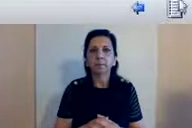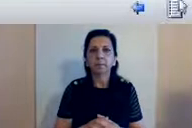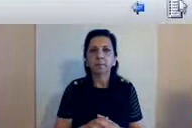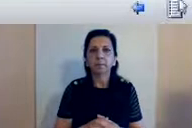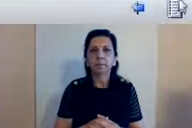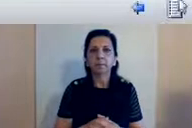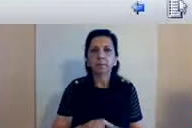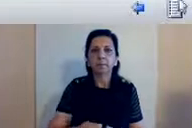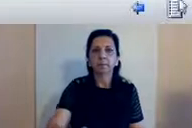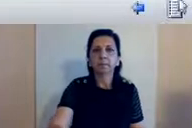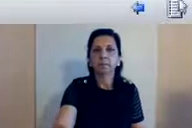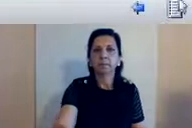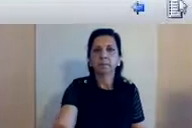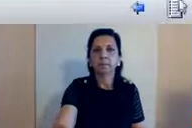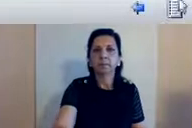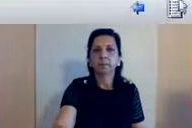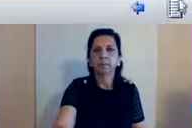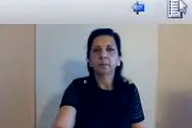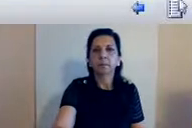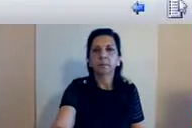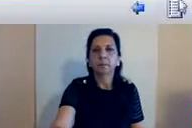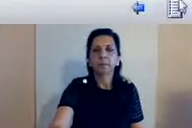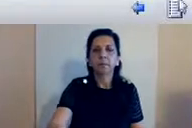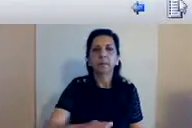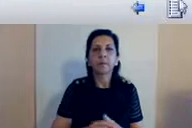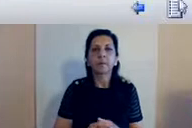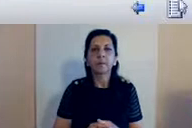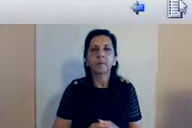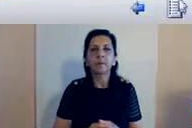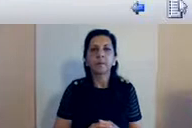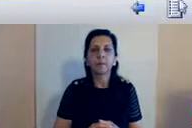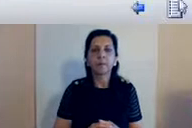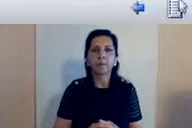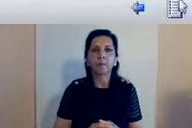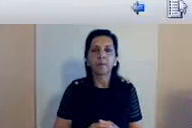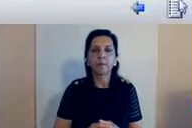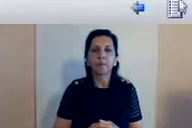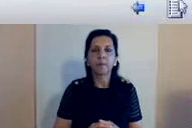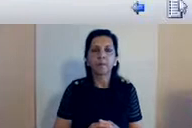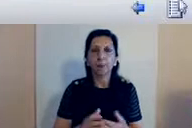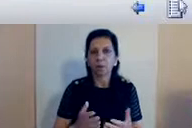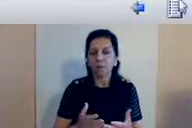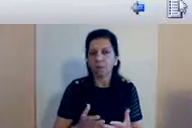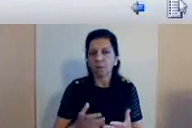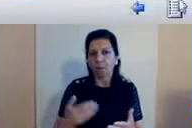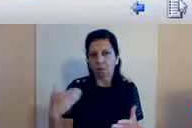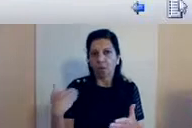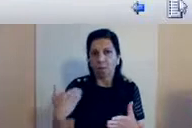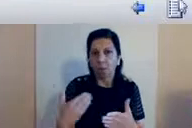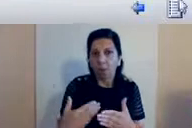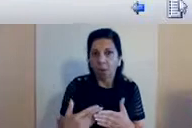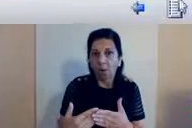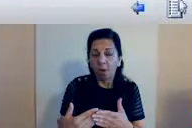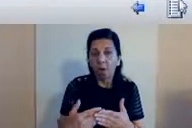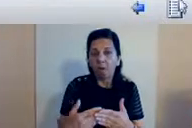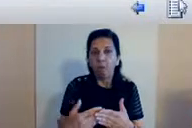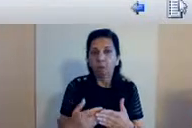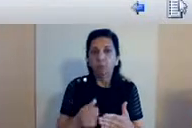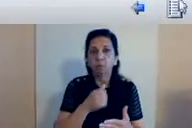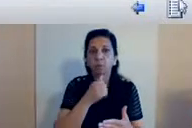Of course, I've mentioned we've transformed, we've been using transformation of services to